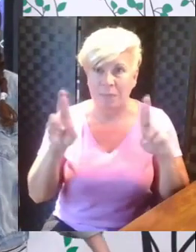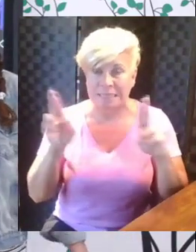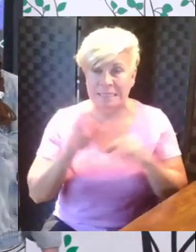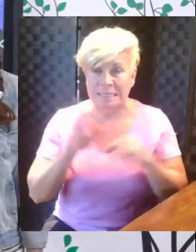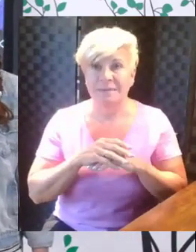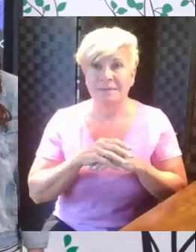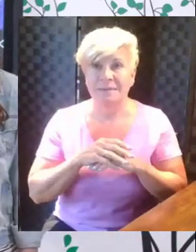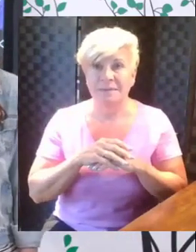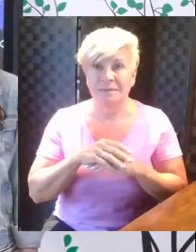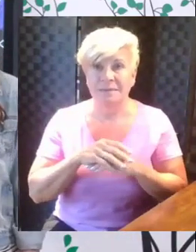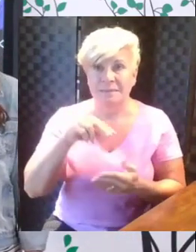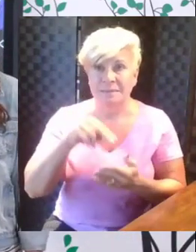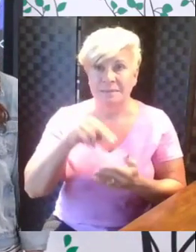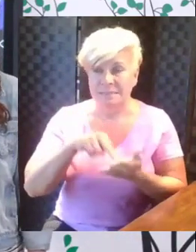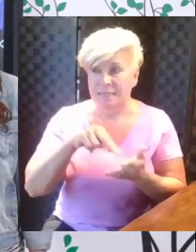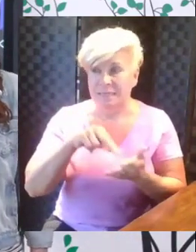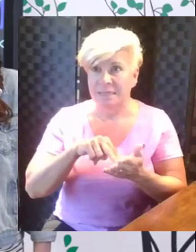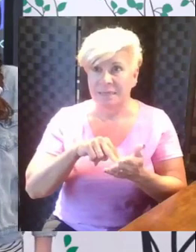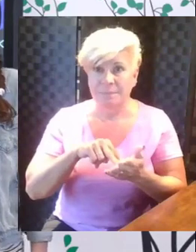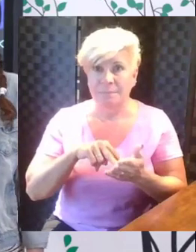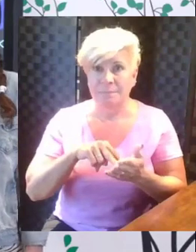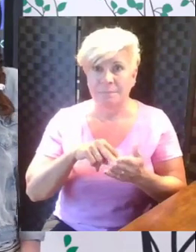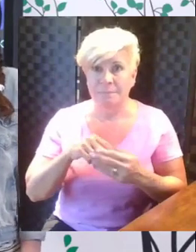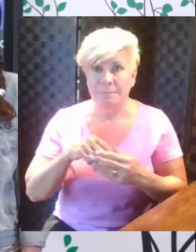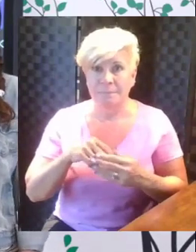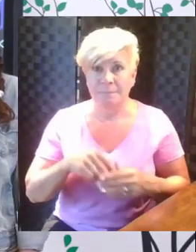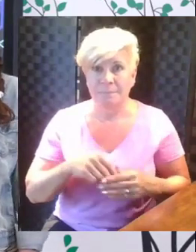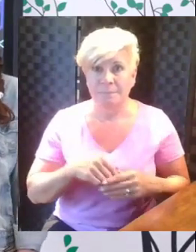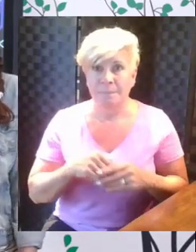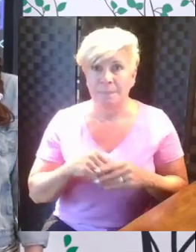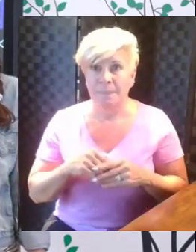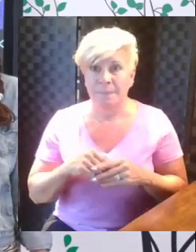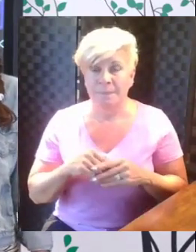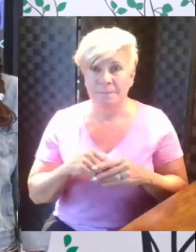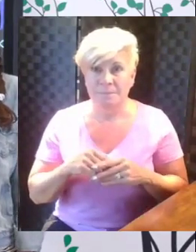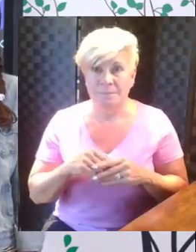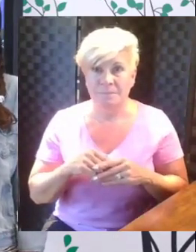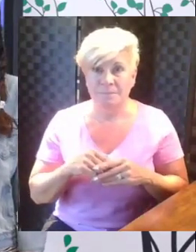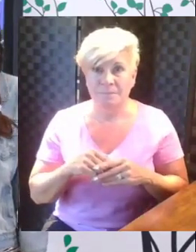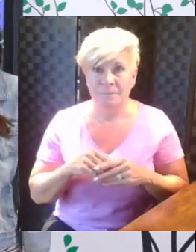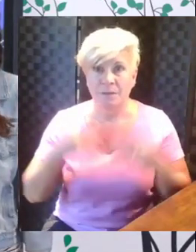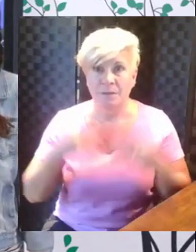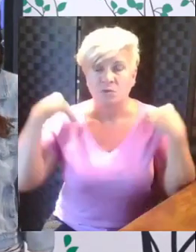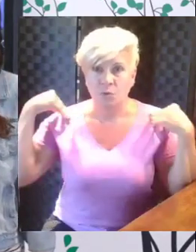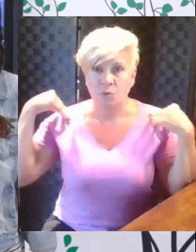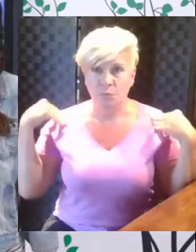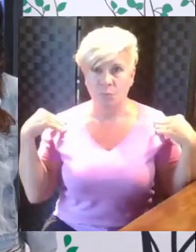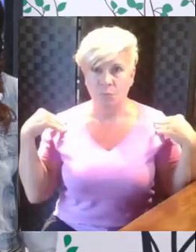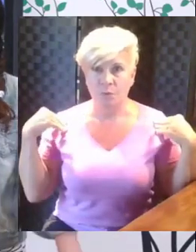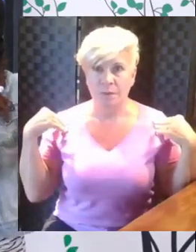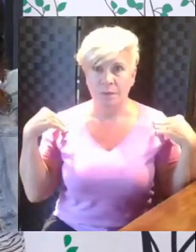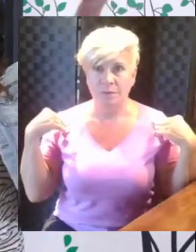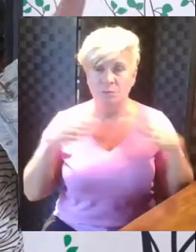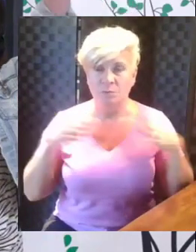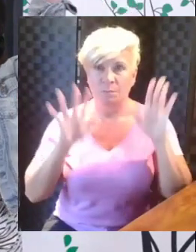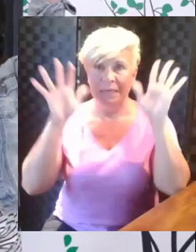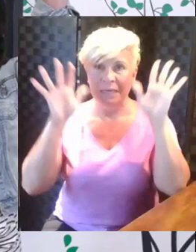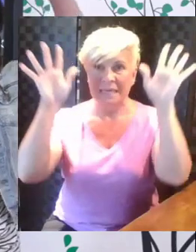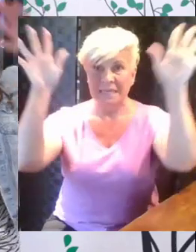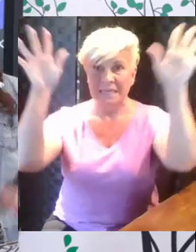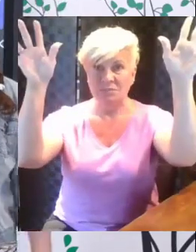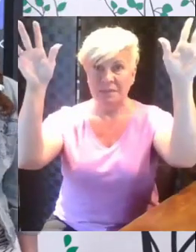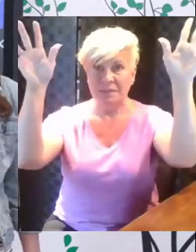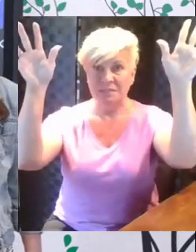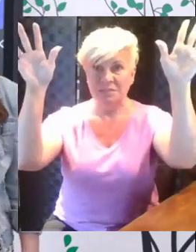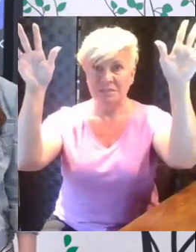position. Remember, make sure you've got space around you. You're standing up nice and tall. Your shoulders are relaxed. And big stretch